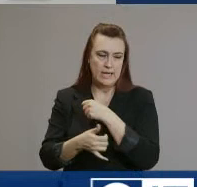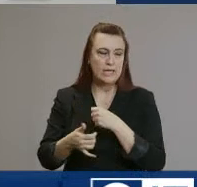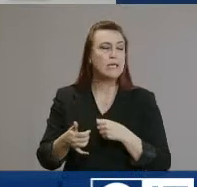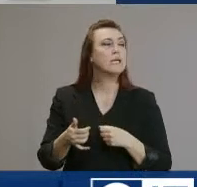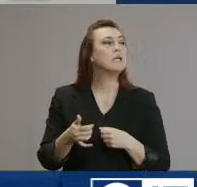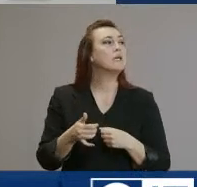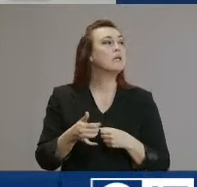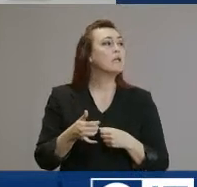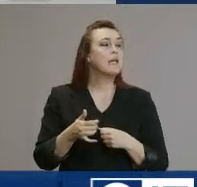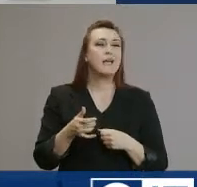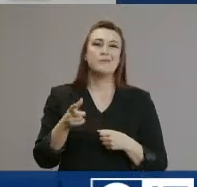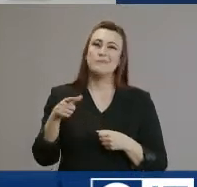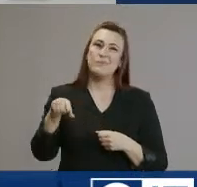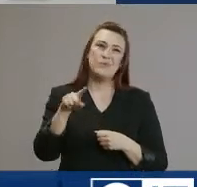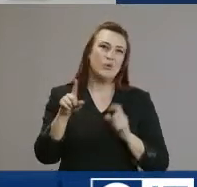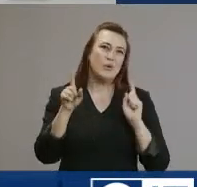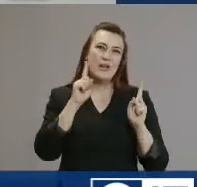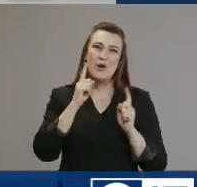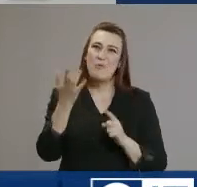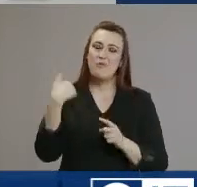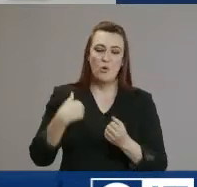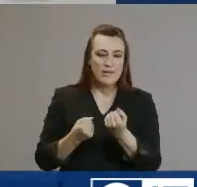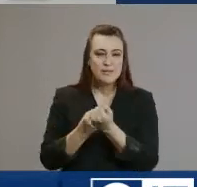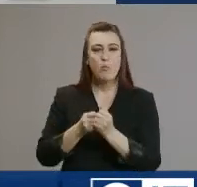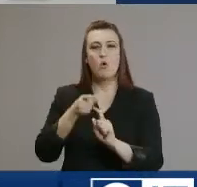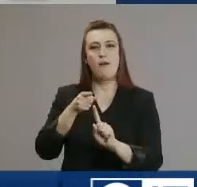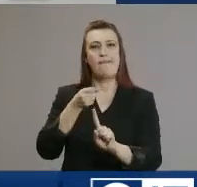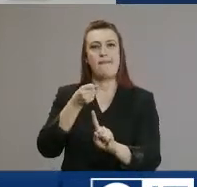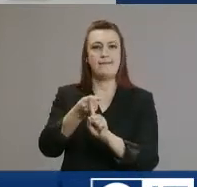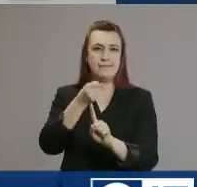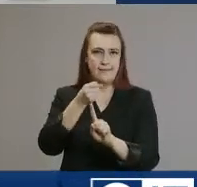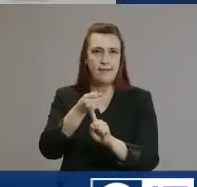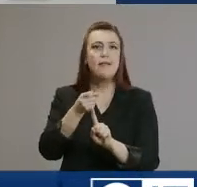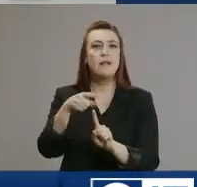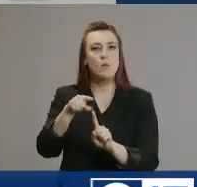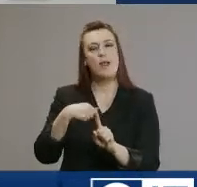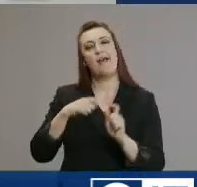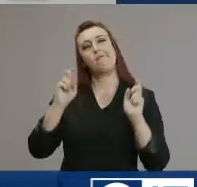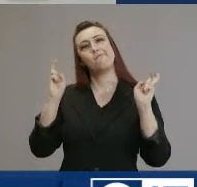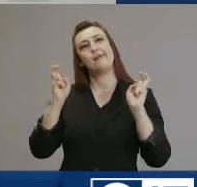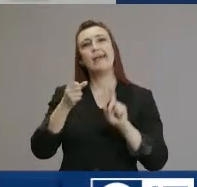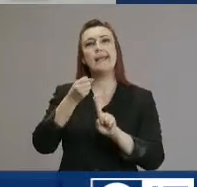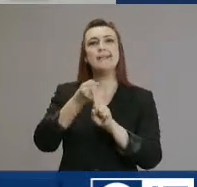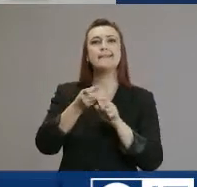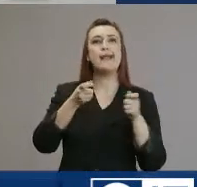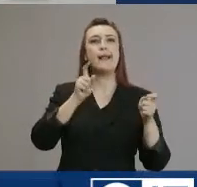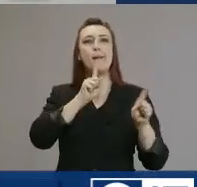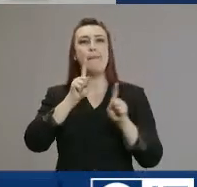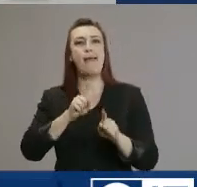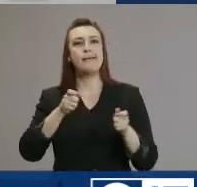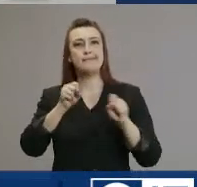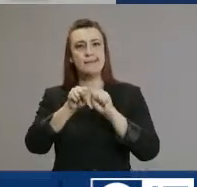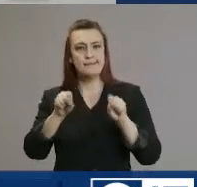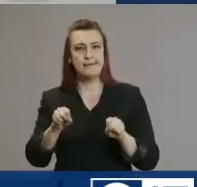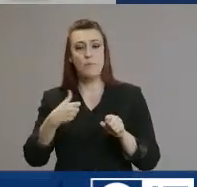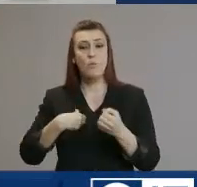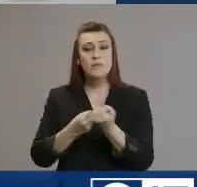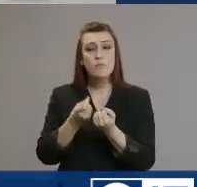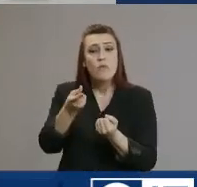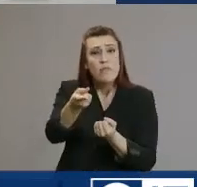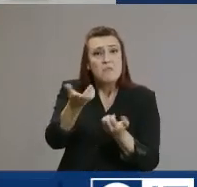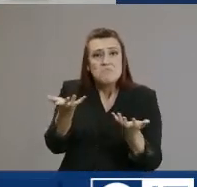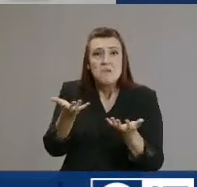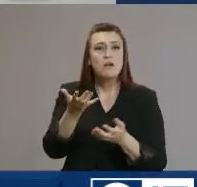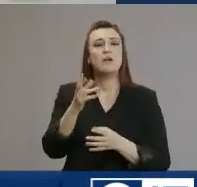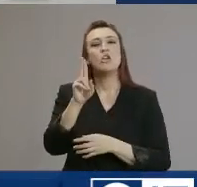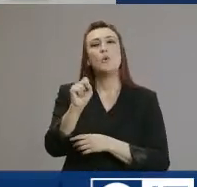of the incident and the incident command system. The incident command system there through U.S. Forest Service has asked for an